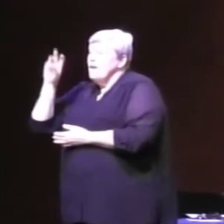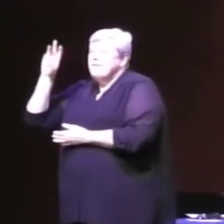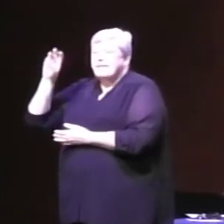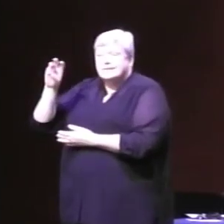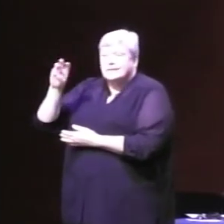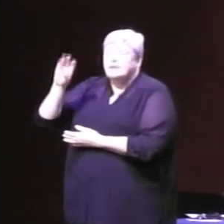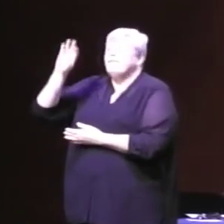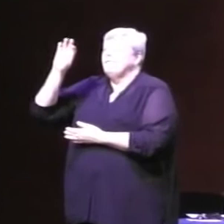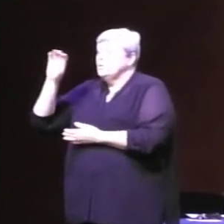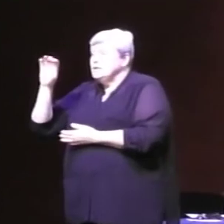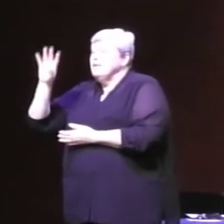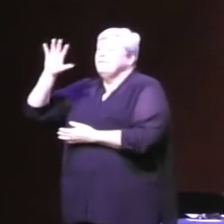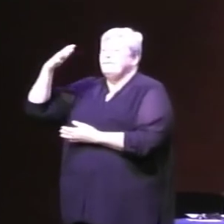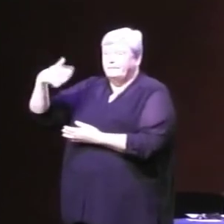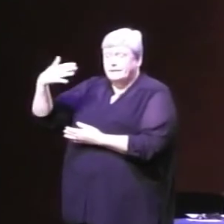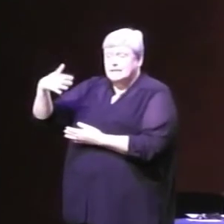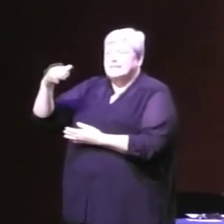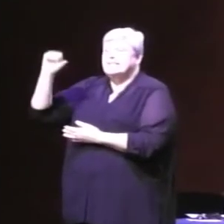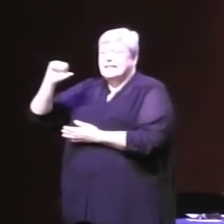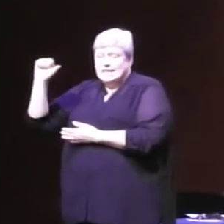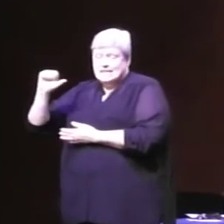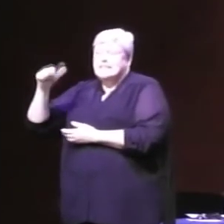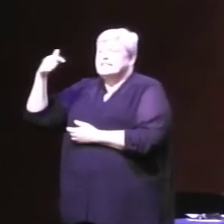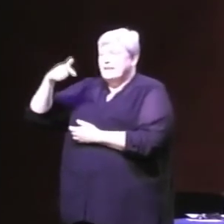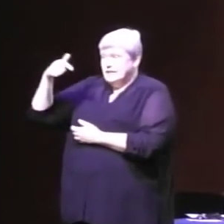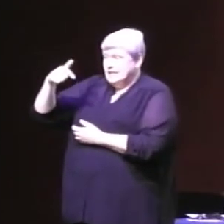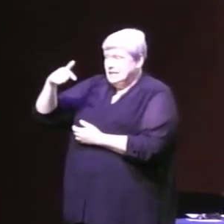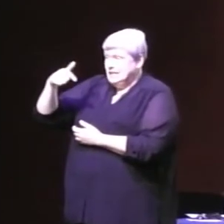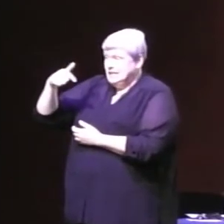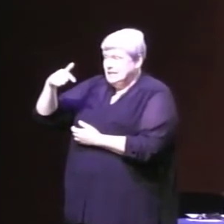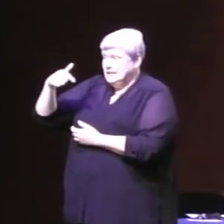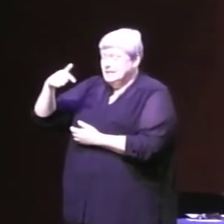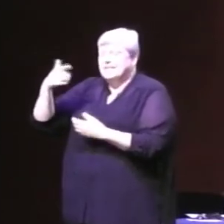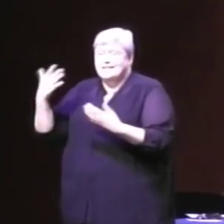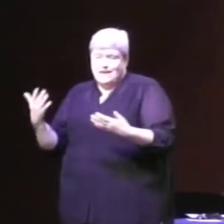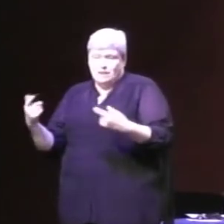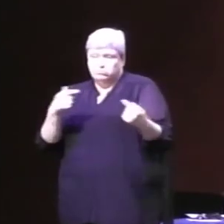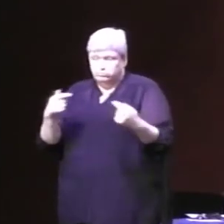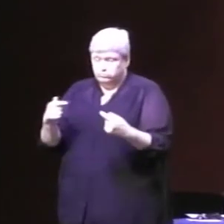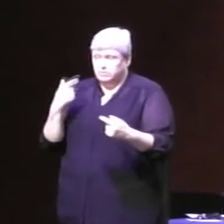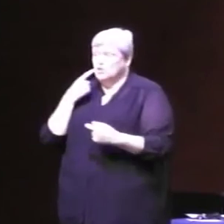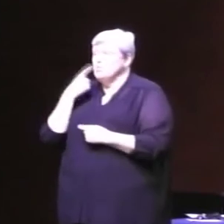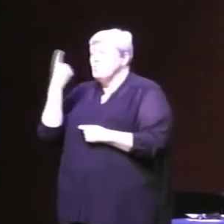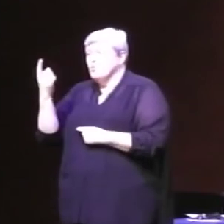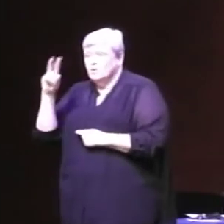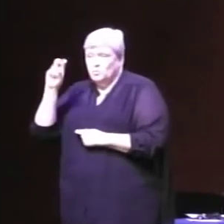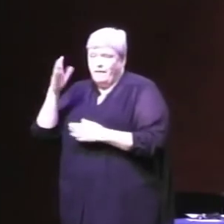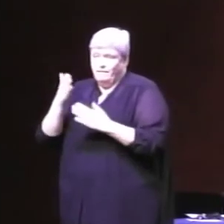13, 14, 15, 16 and 17 will now be debated on Wednesday at 12